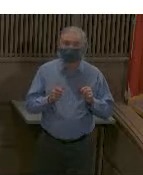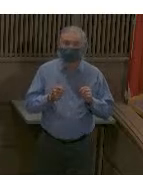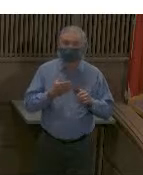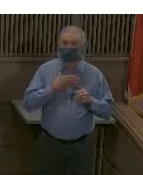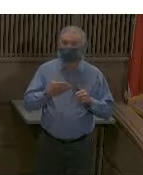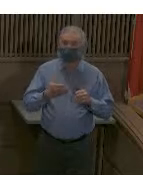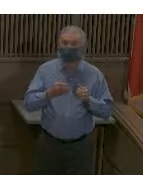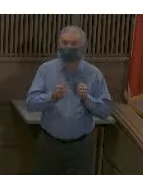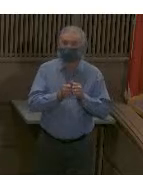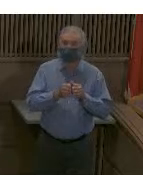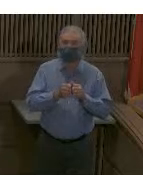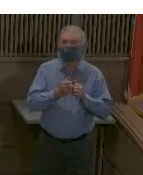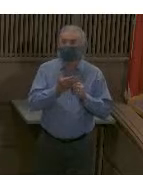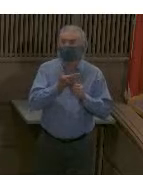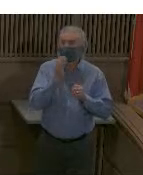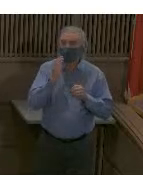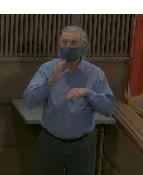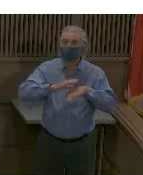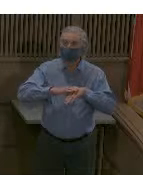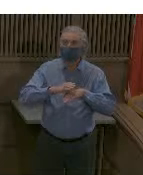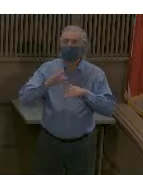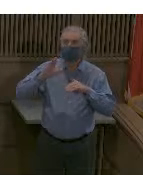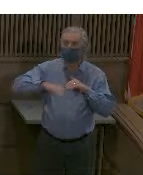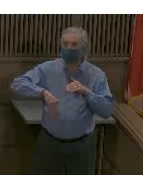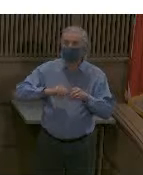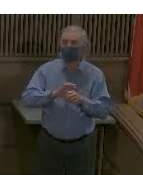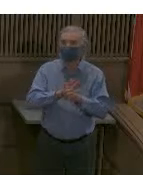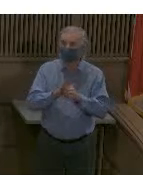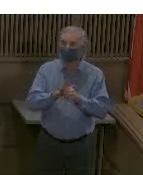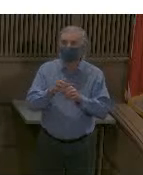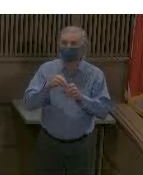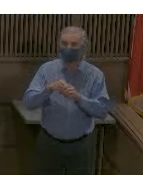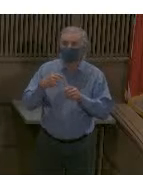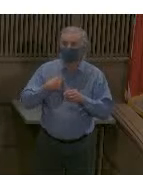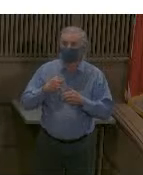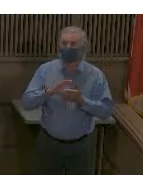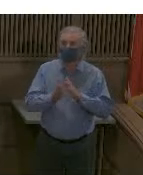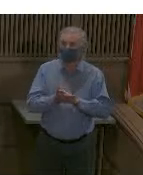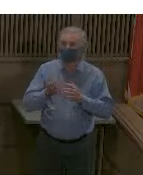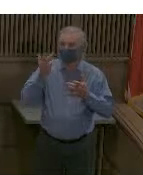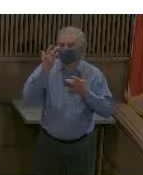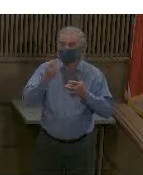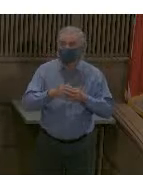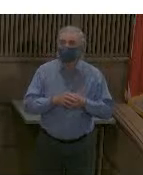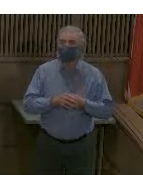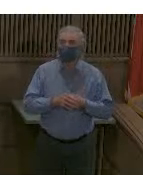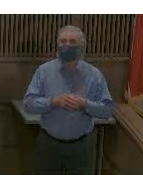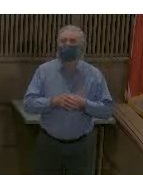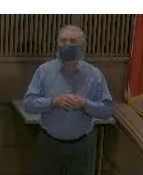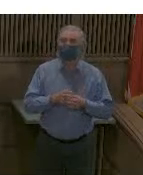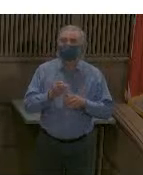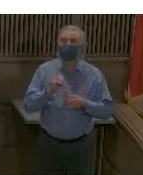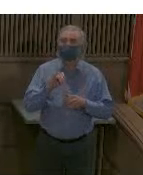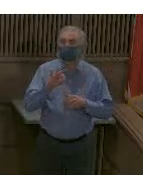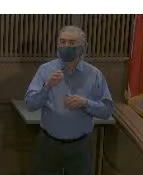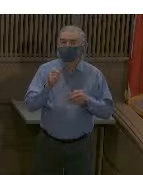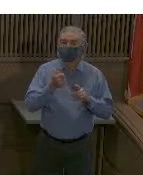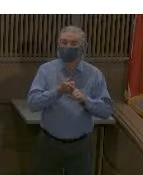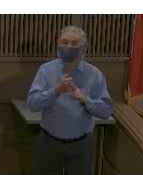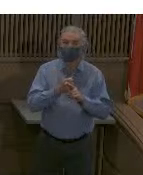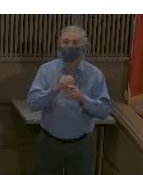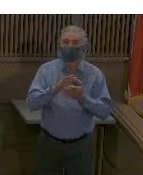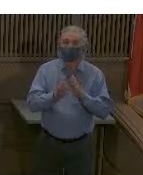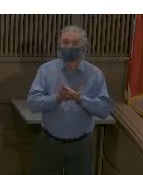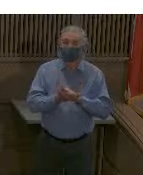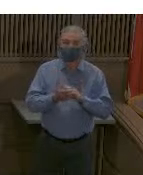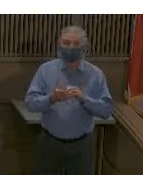COVID. So I want to say, if you're going to wear the mask, wear it right, because you can contaminate other individuals and you can